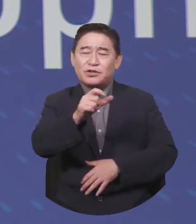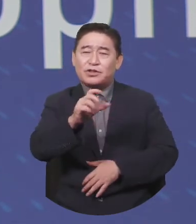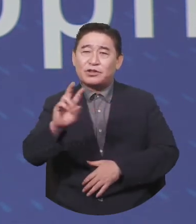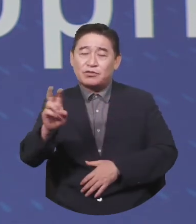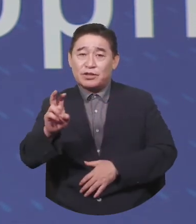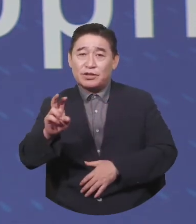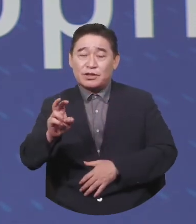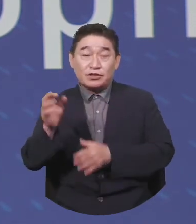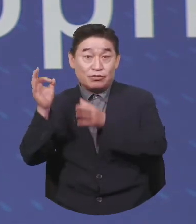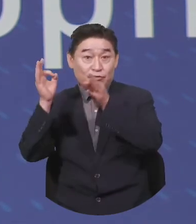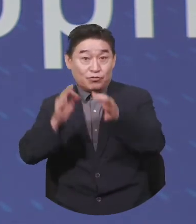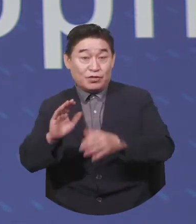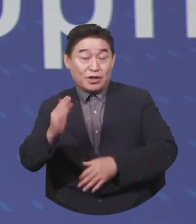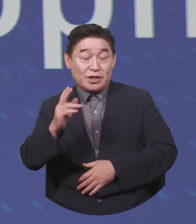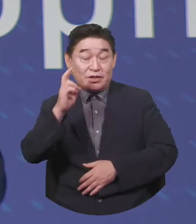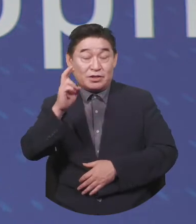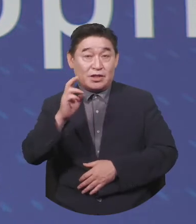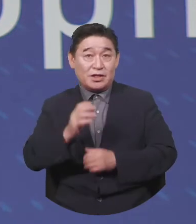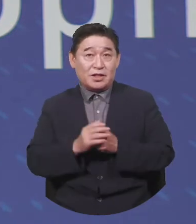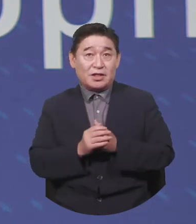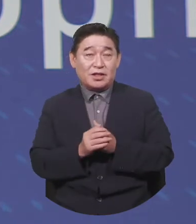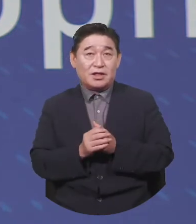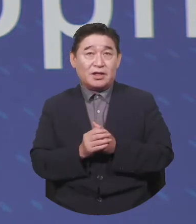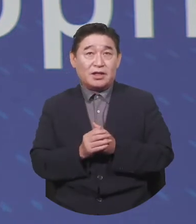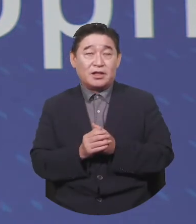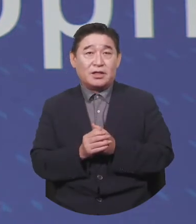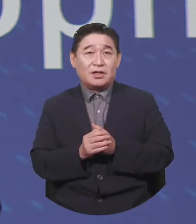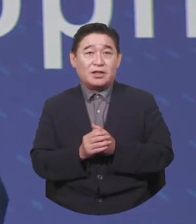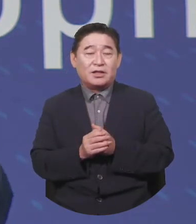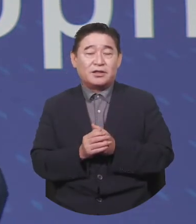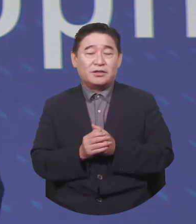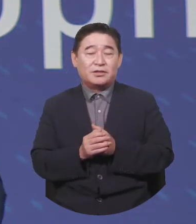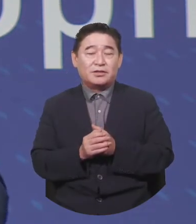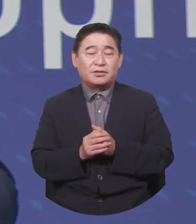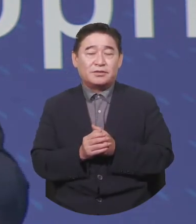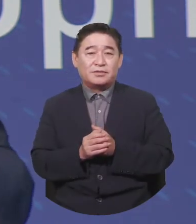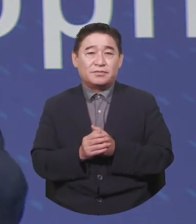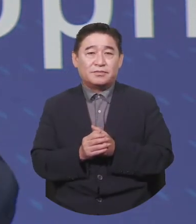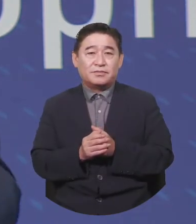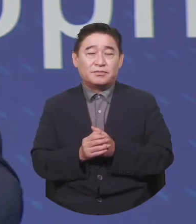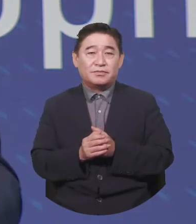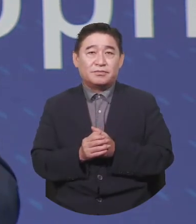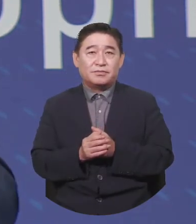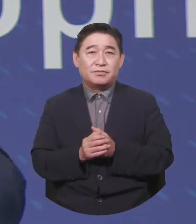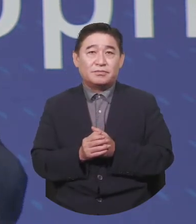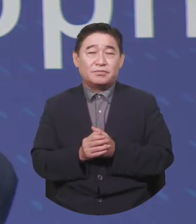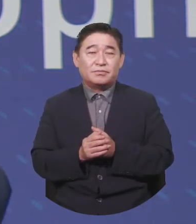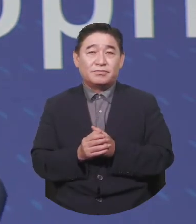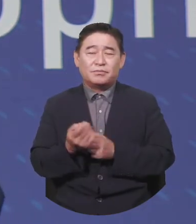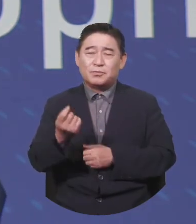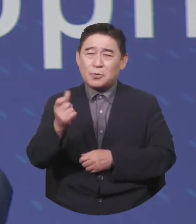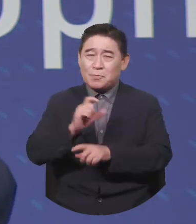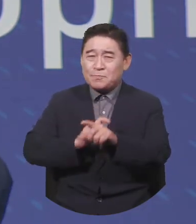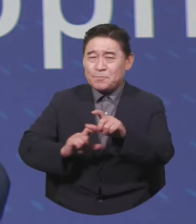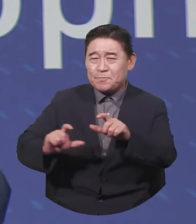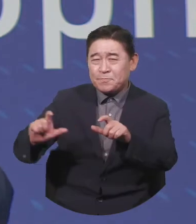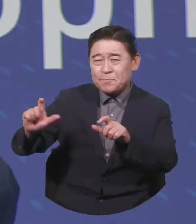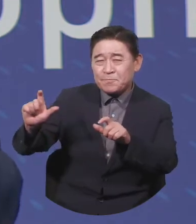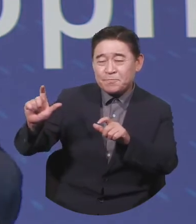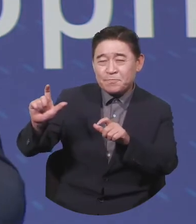those years together to think about, can we make it an approach to think about a